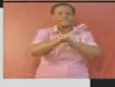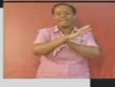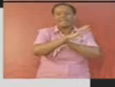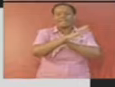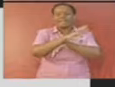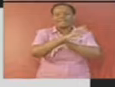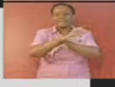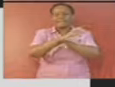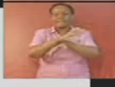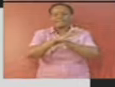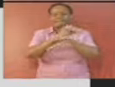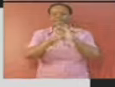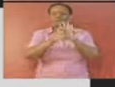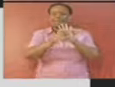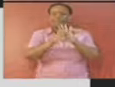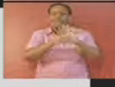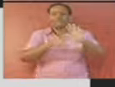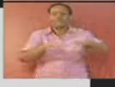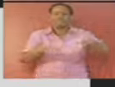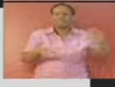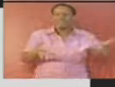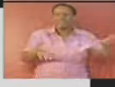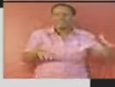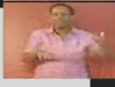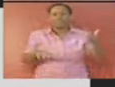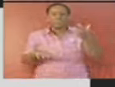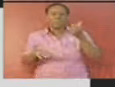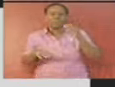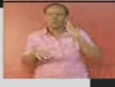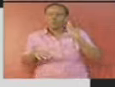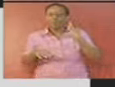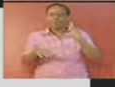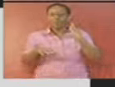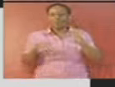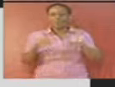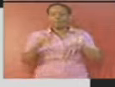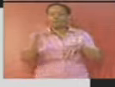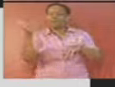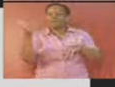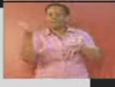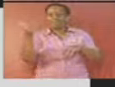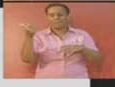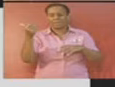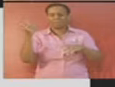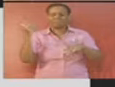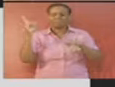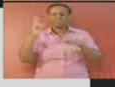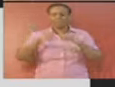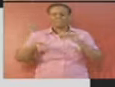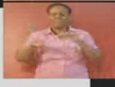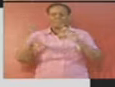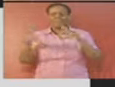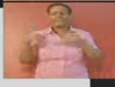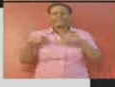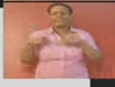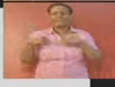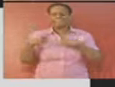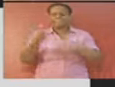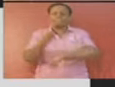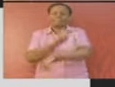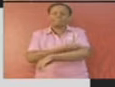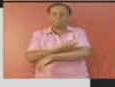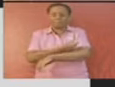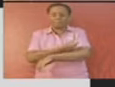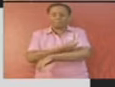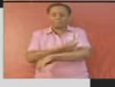can't get vaccines for certain reasons. So if we create a herd of vaccinated individuals around an individual